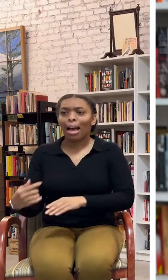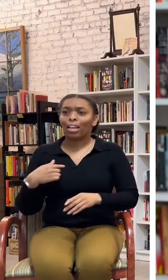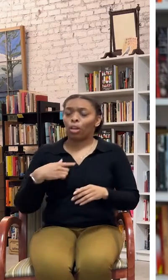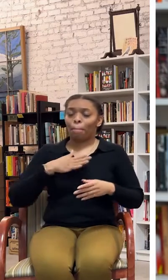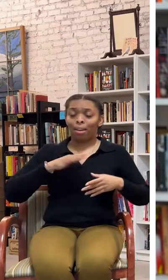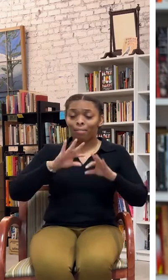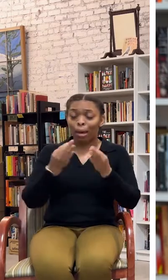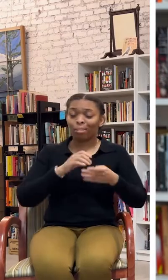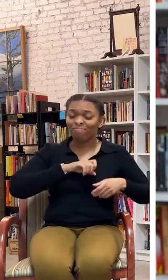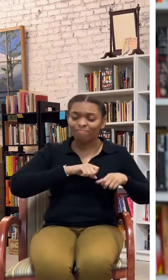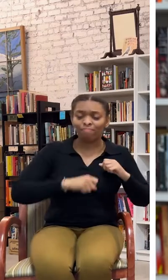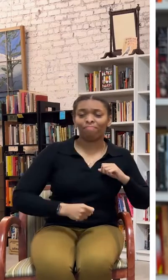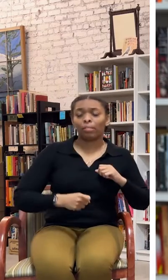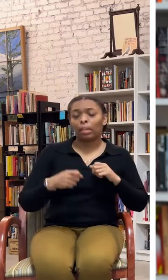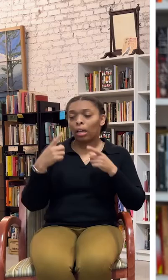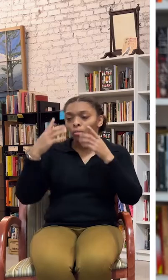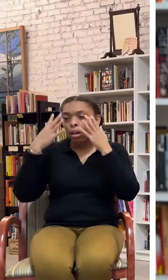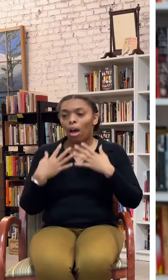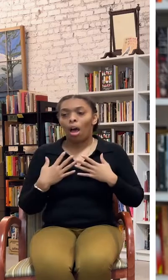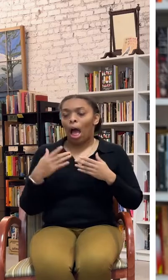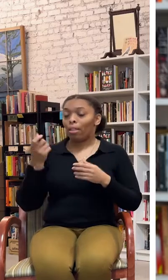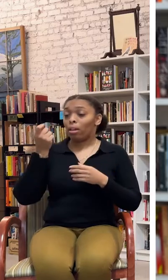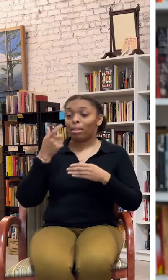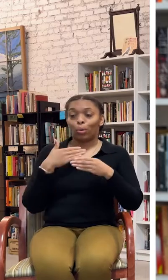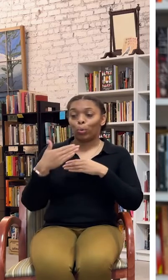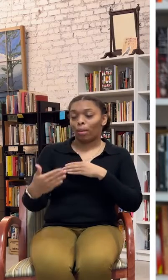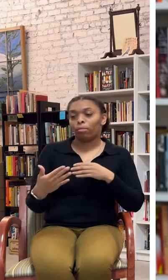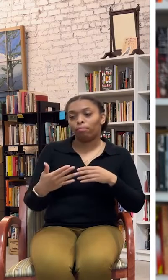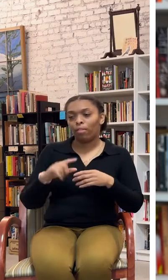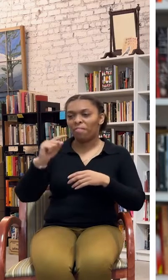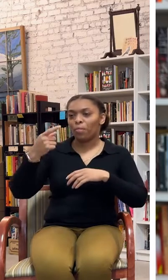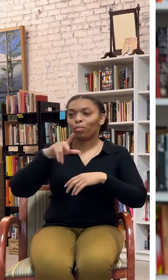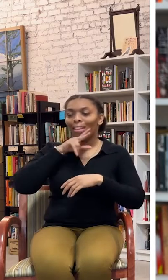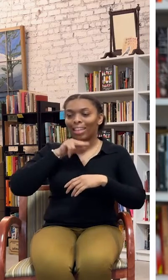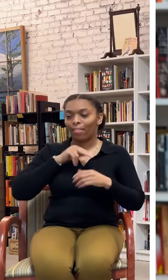around that sudden loss, and this was like right after the first Thanksgiving without him.